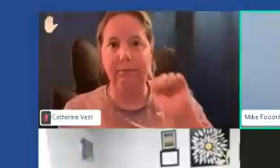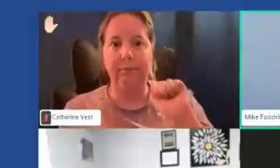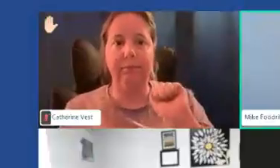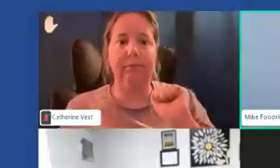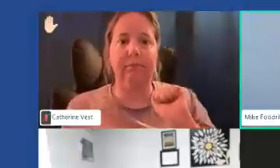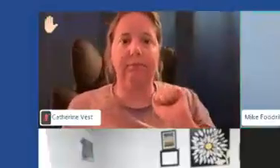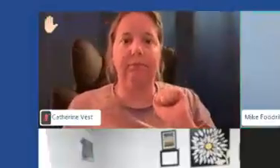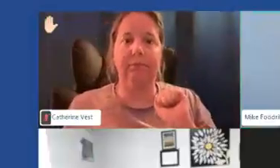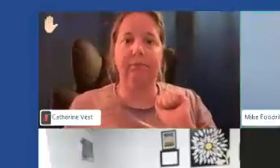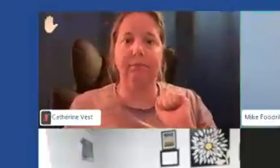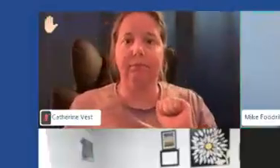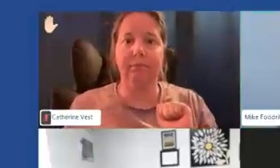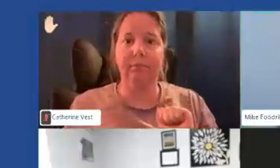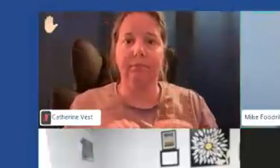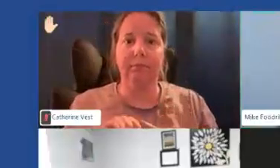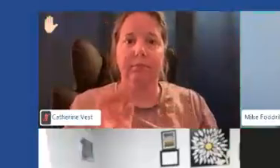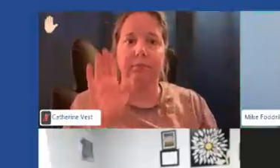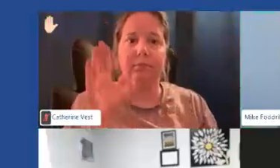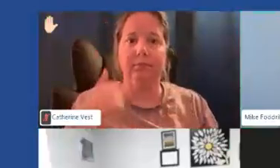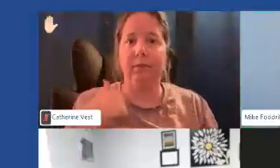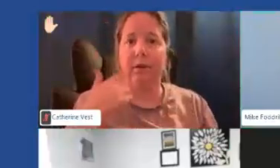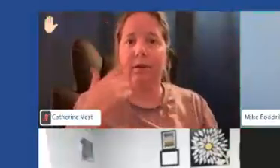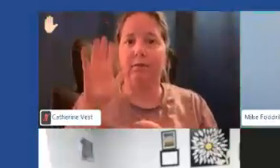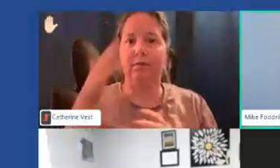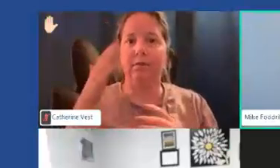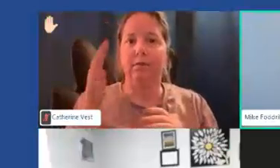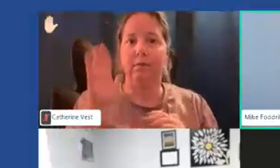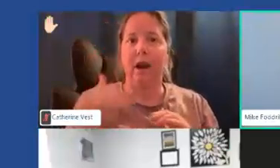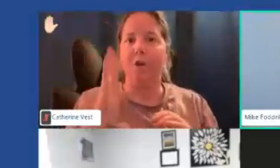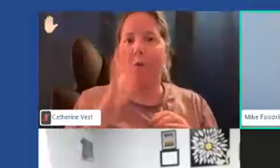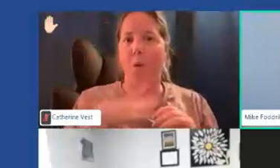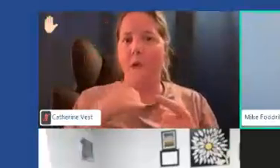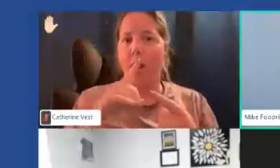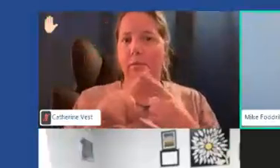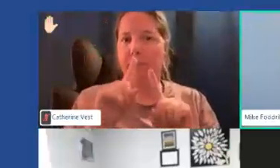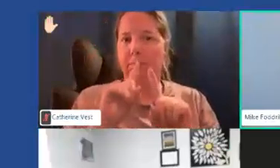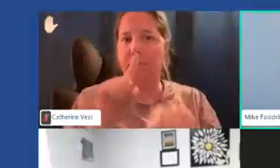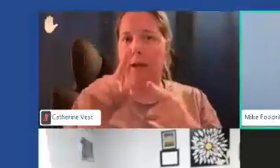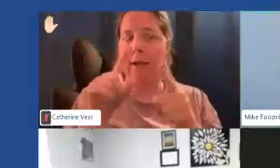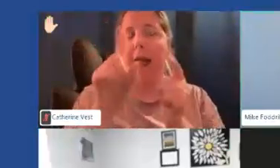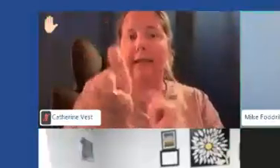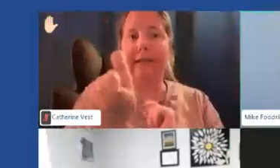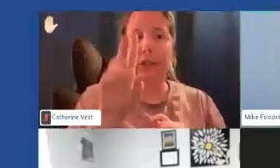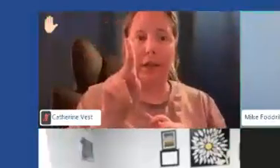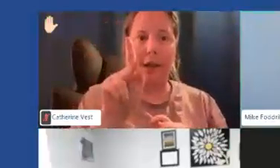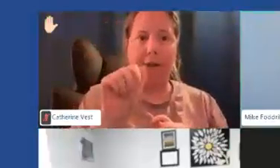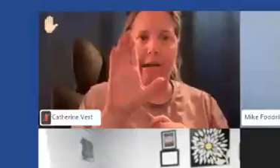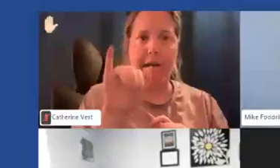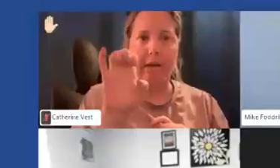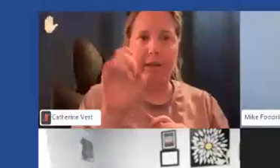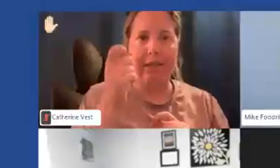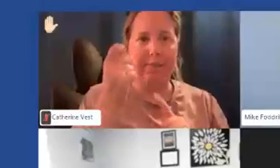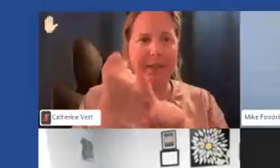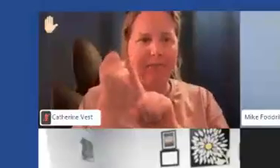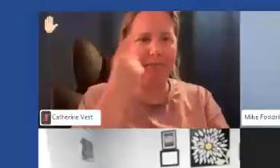No. Yes, It's Catherine like, has her oh, hand up. Catherine, I'm sorry, Catherine. Yes, Catherine raised her hand. Yeah, I would like to